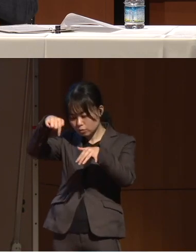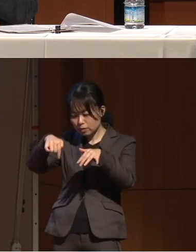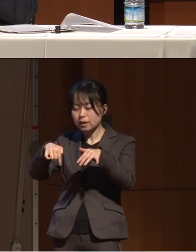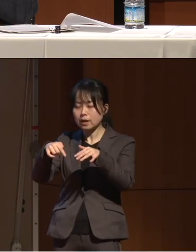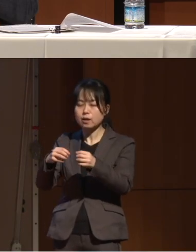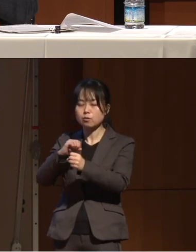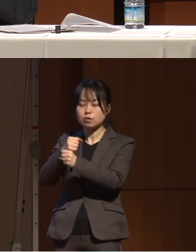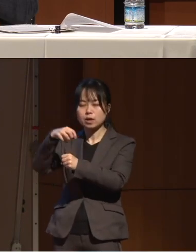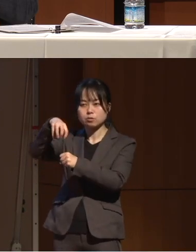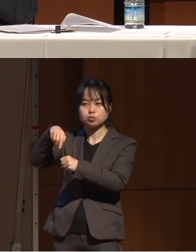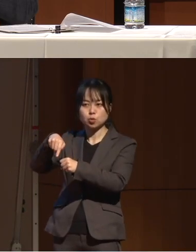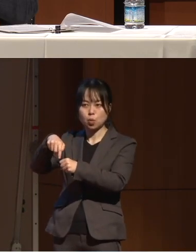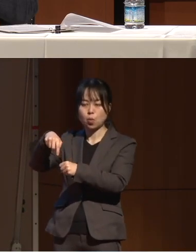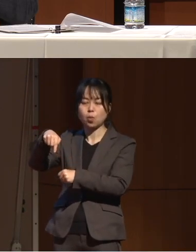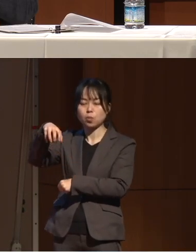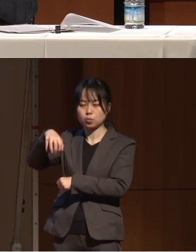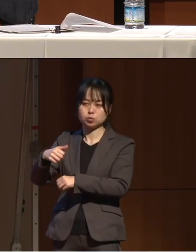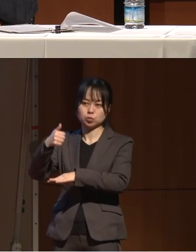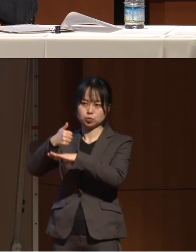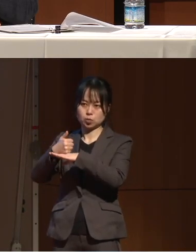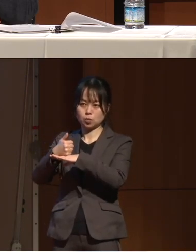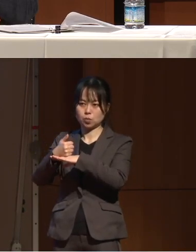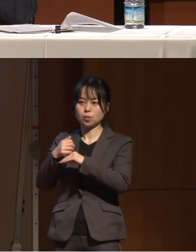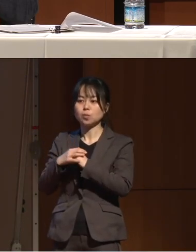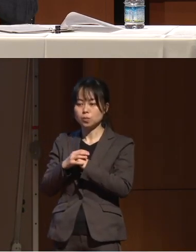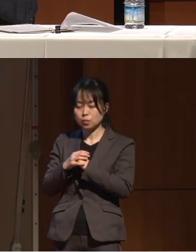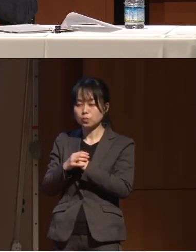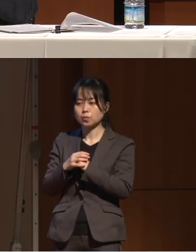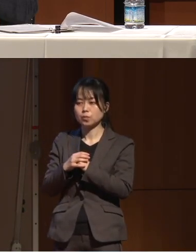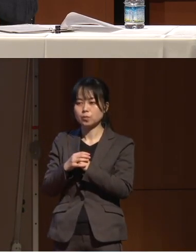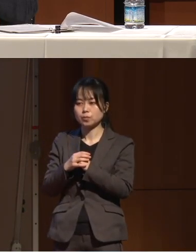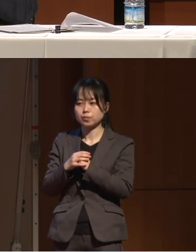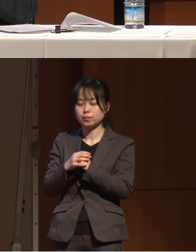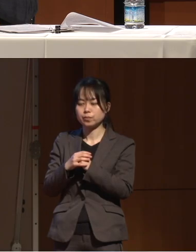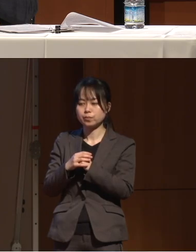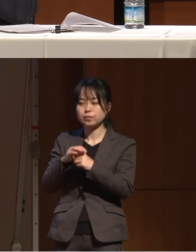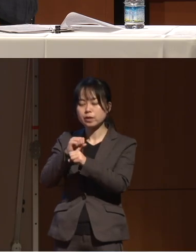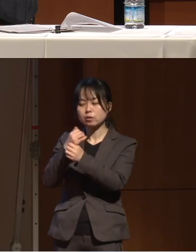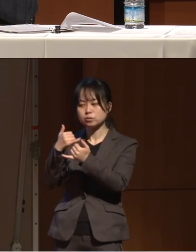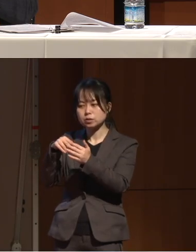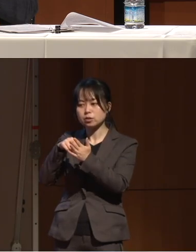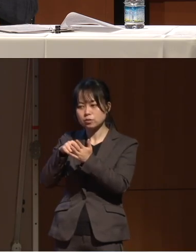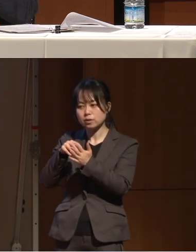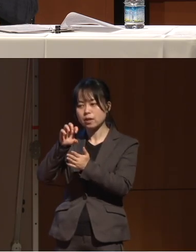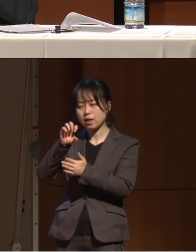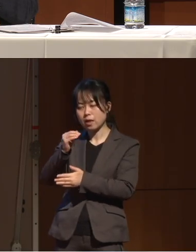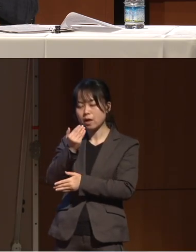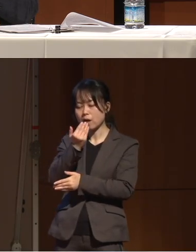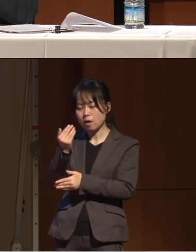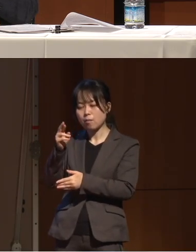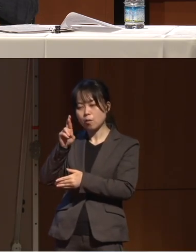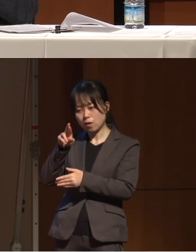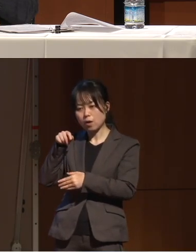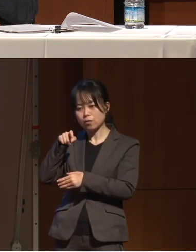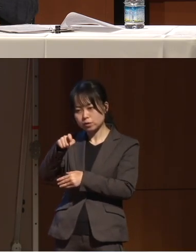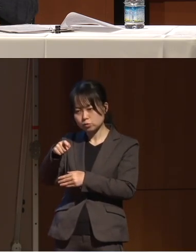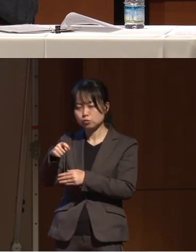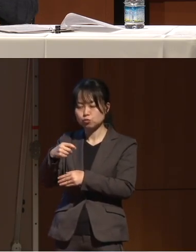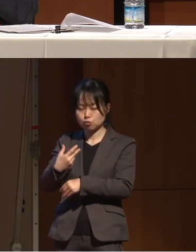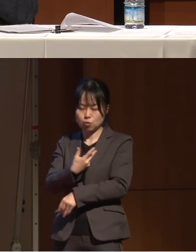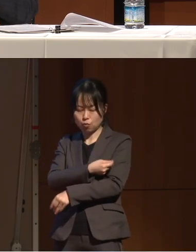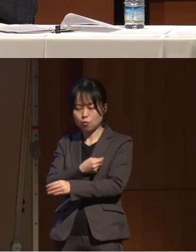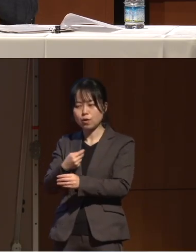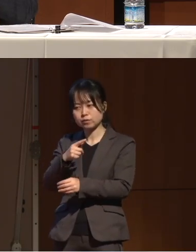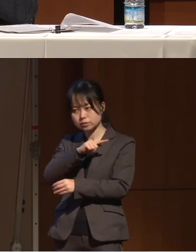she has led the development of Ebola virus vaccine, very, very dangerous,